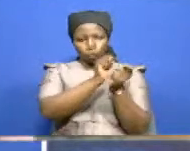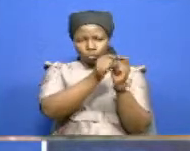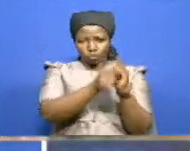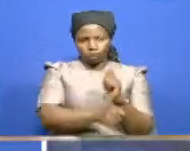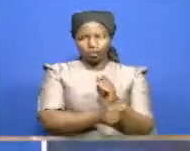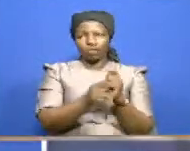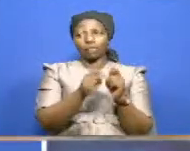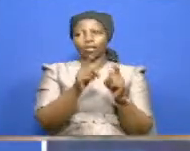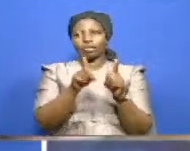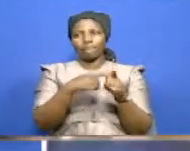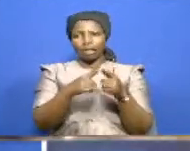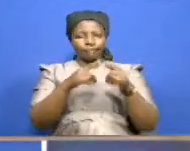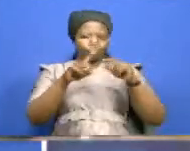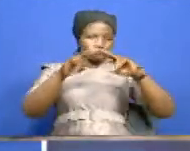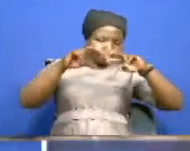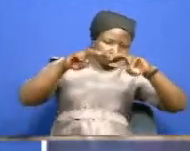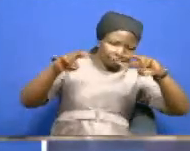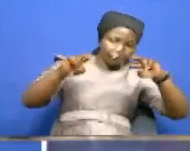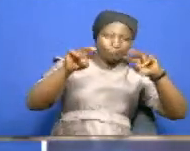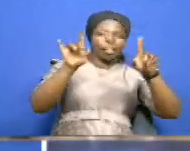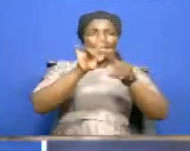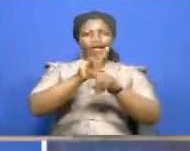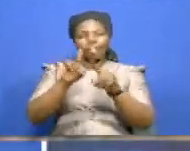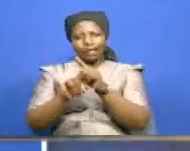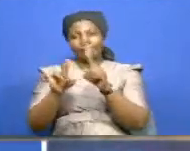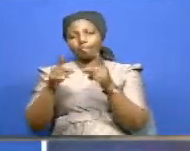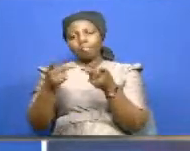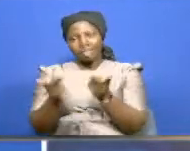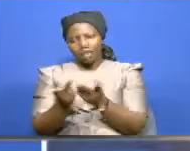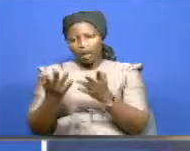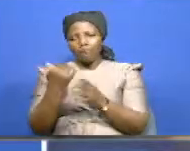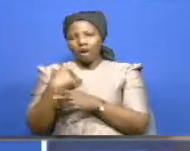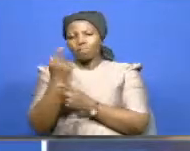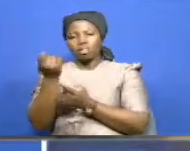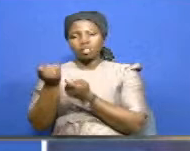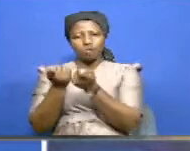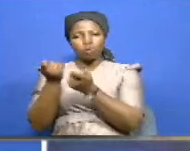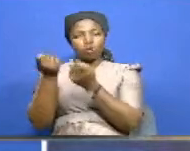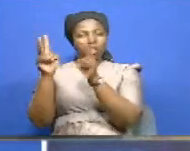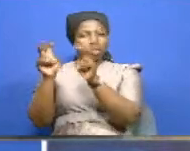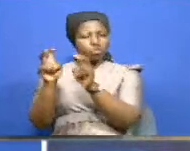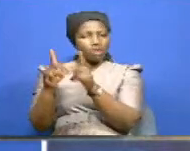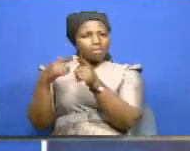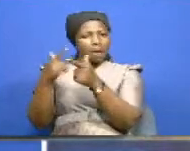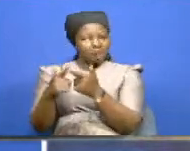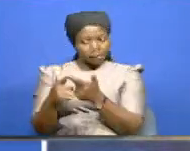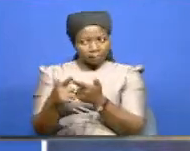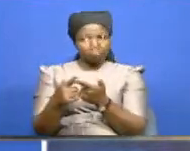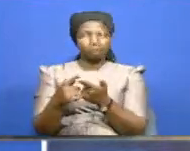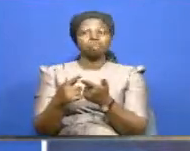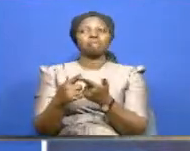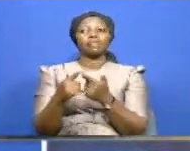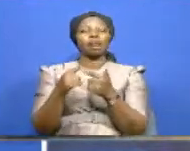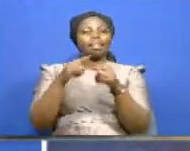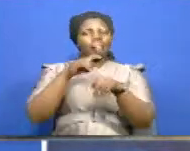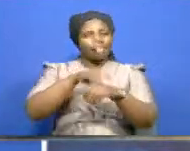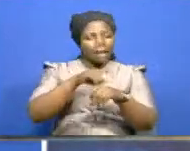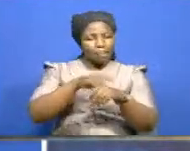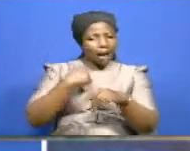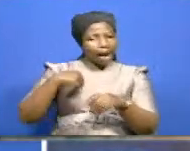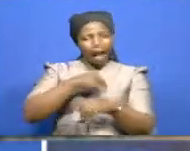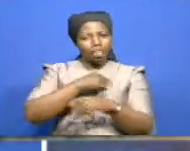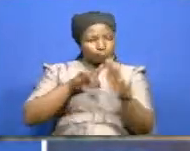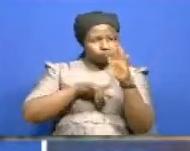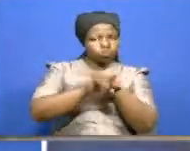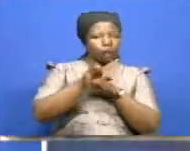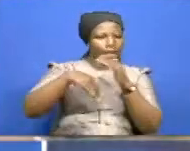wamalize, wapige musasa pahali kuna mambo kidogo, alafu by the time we are entering next year